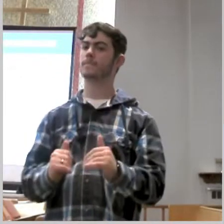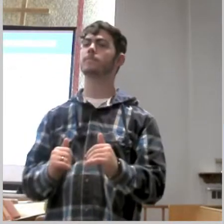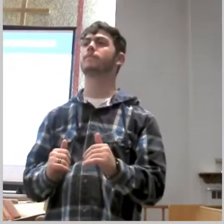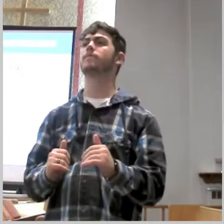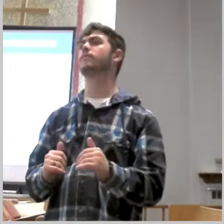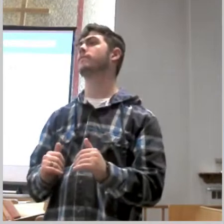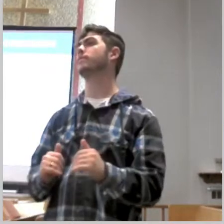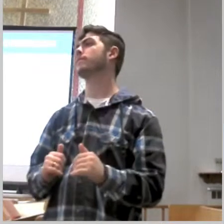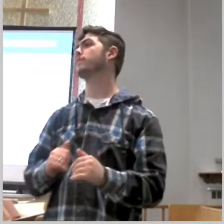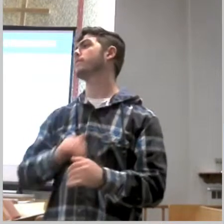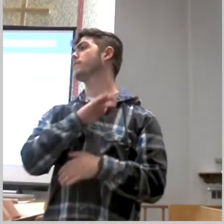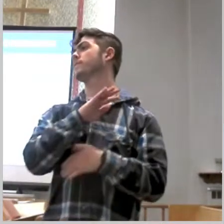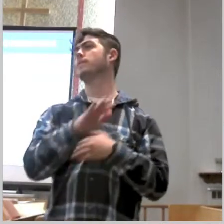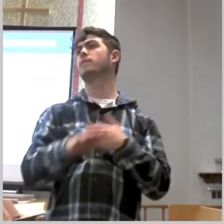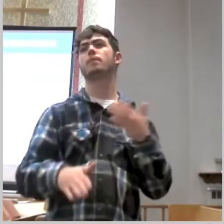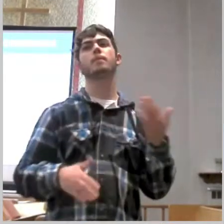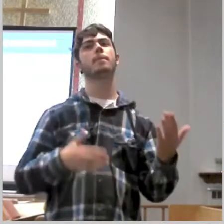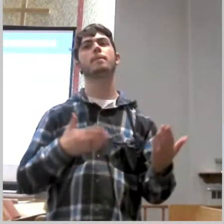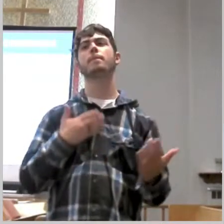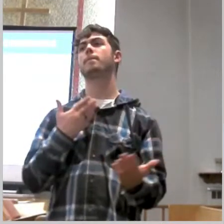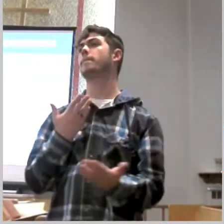love hopes